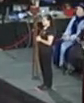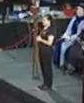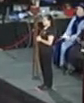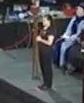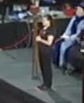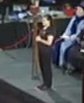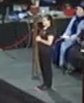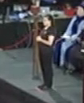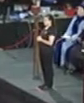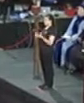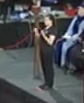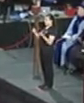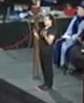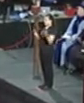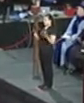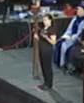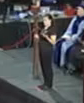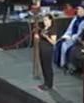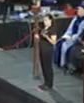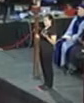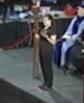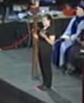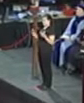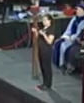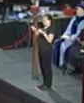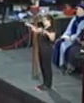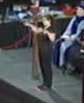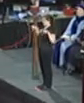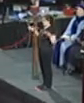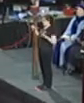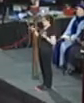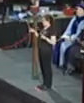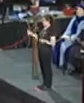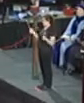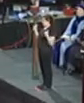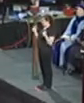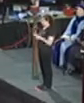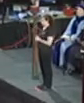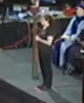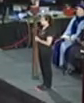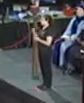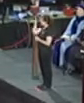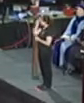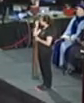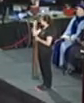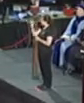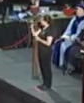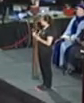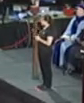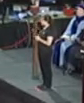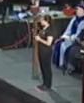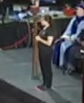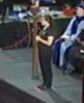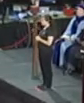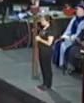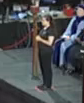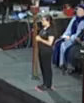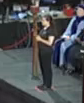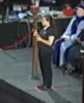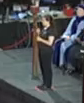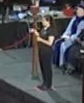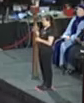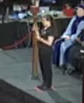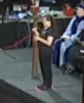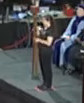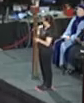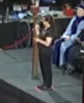I would like to introduce our platform participants, and I want to let you know that this is the only time I can tell these people what